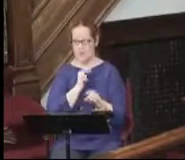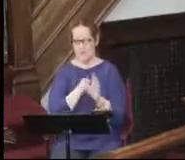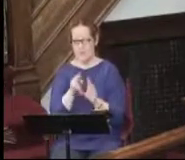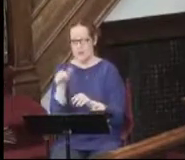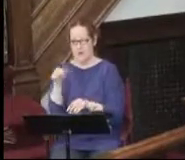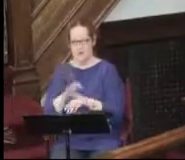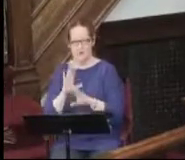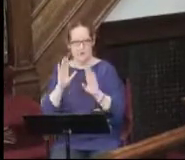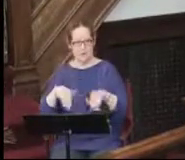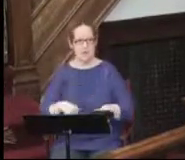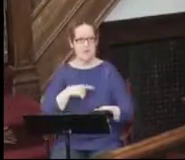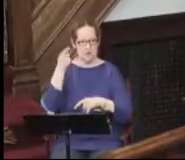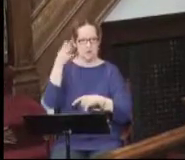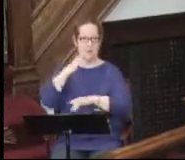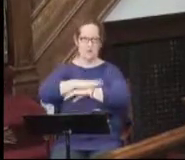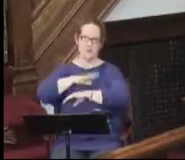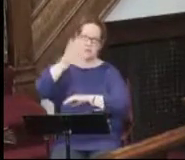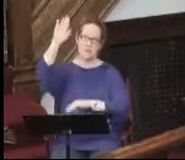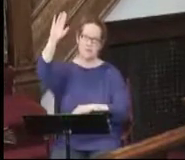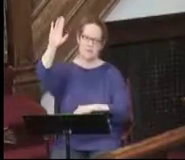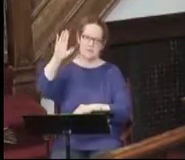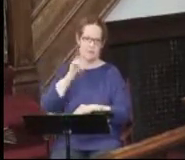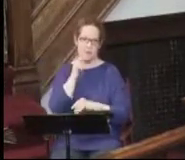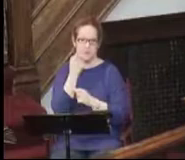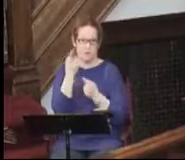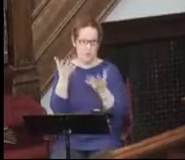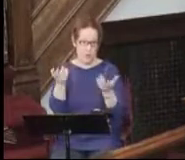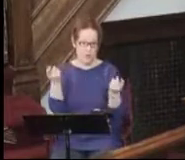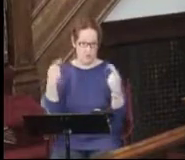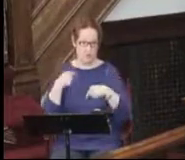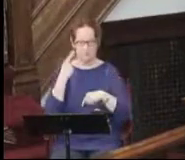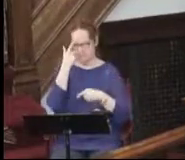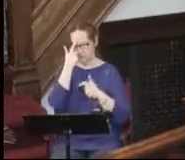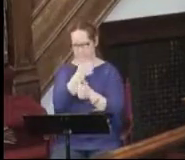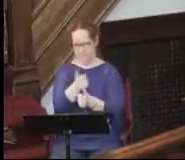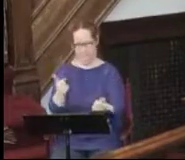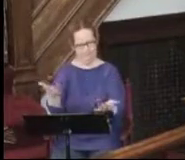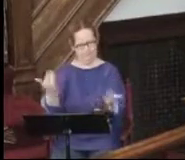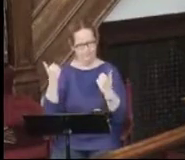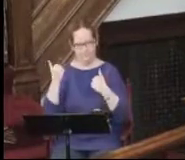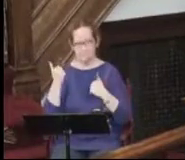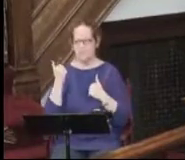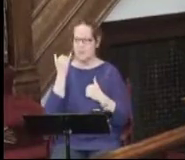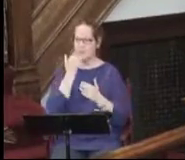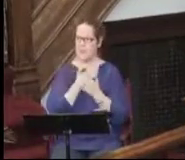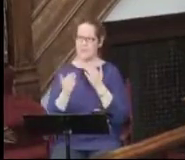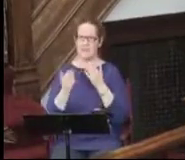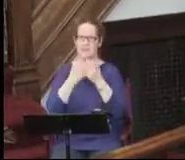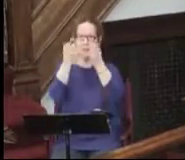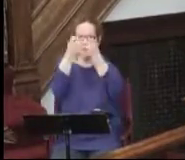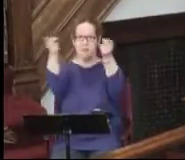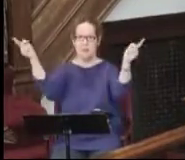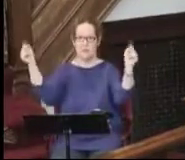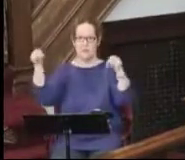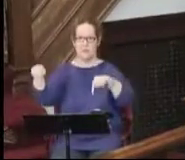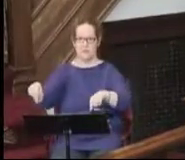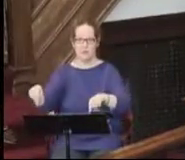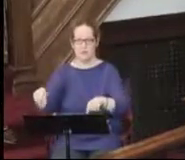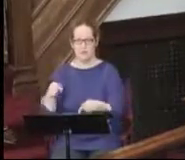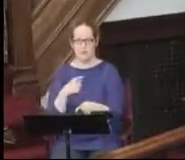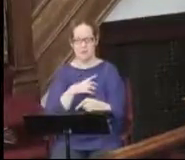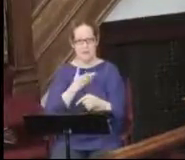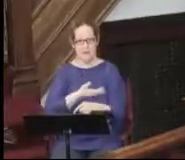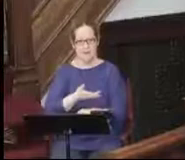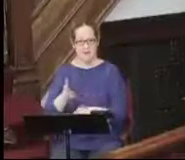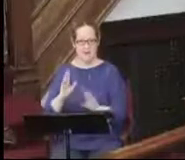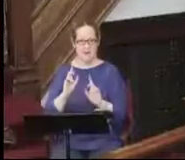We believe that this is God's table, and that whosoever will may come. And so, whether it's in the balconies or here in the main floor, when the